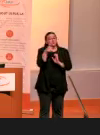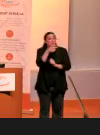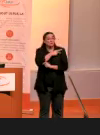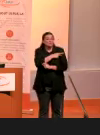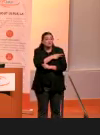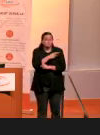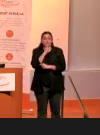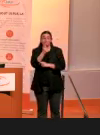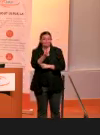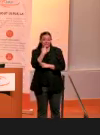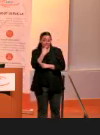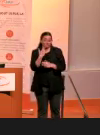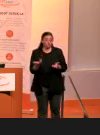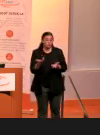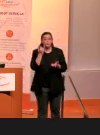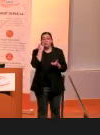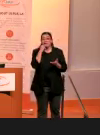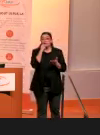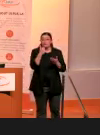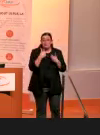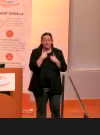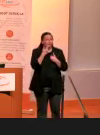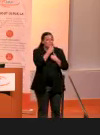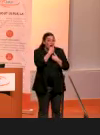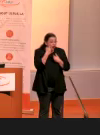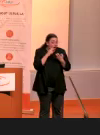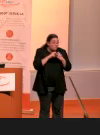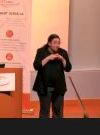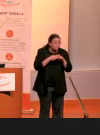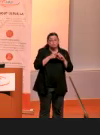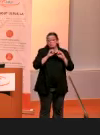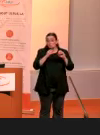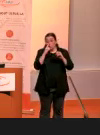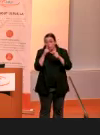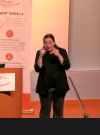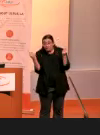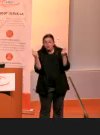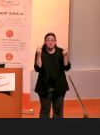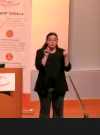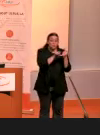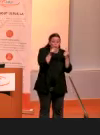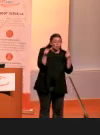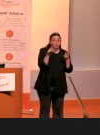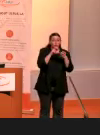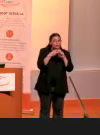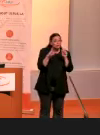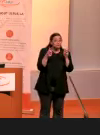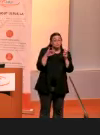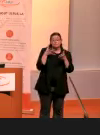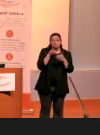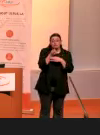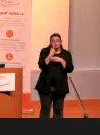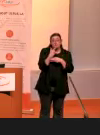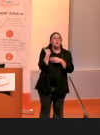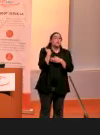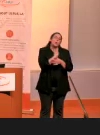the reasons why, if you don't have any eye problems, if you don't have any other allergies or contraindications to hydroxychloroquine, it's why we're